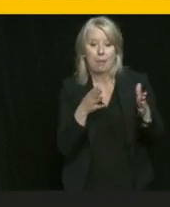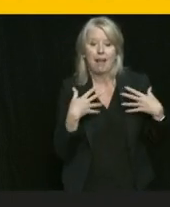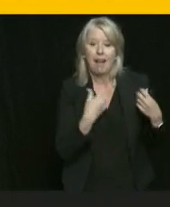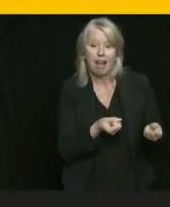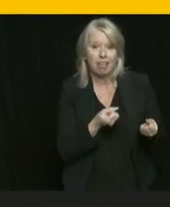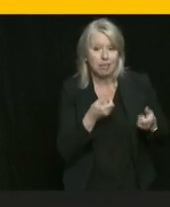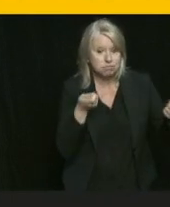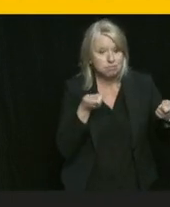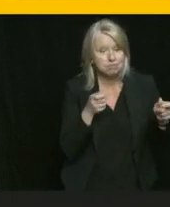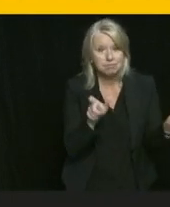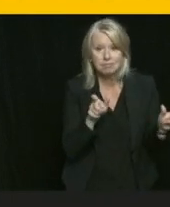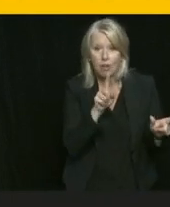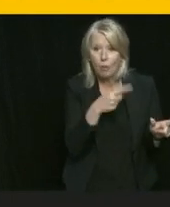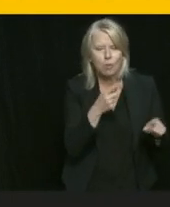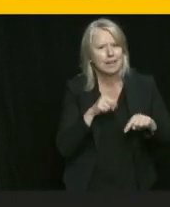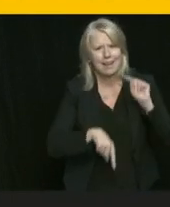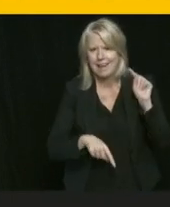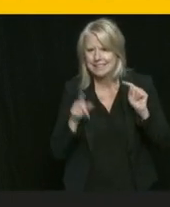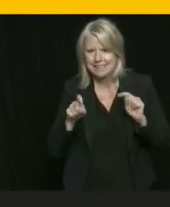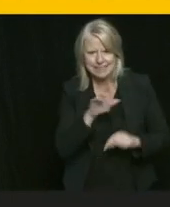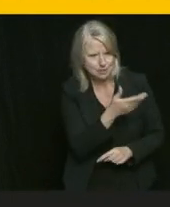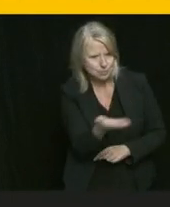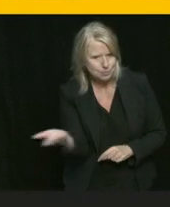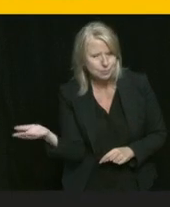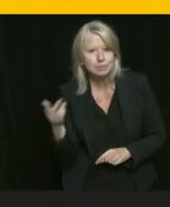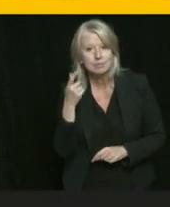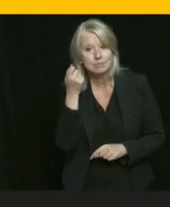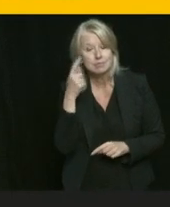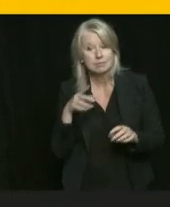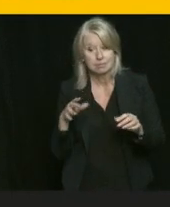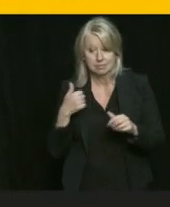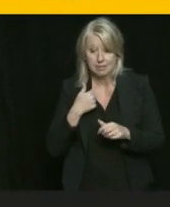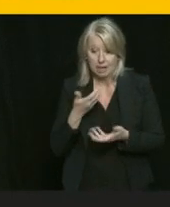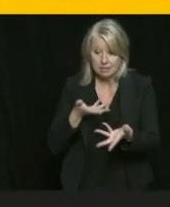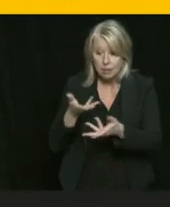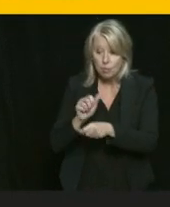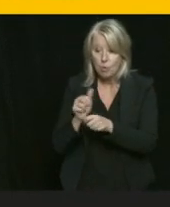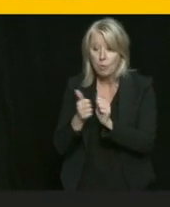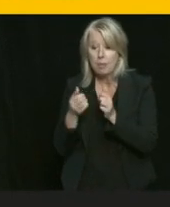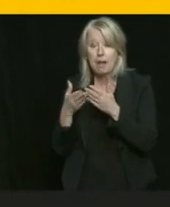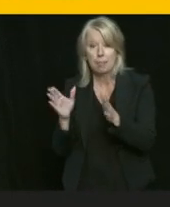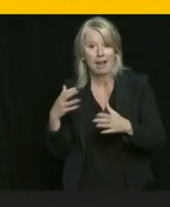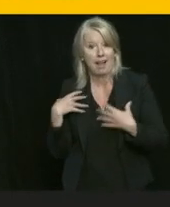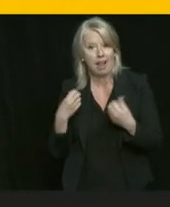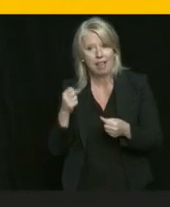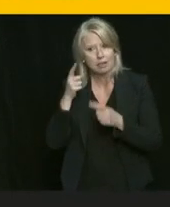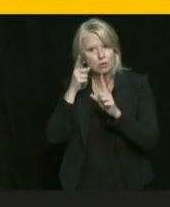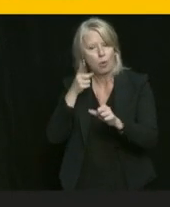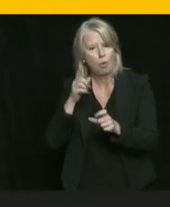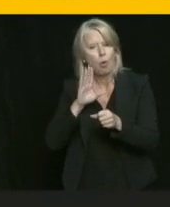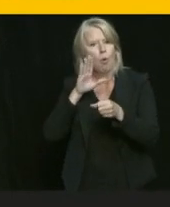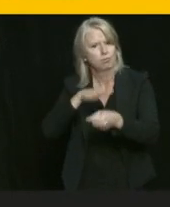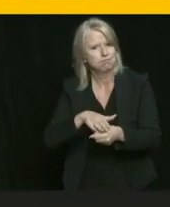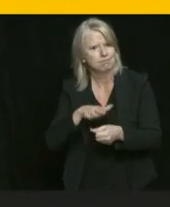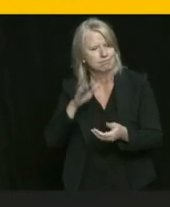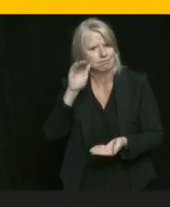alone. After Canadians worked with public health to hammer the COVID-19 curve in the